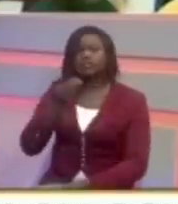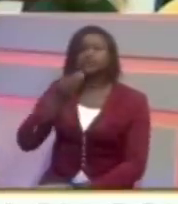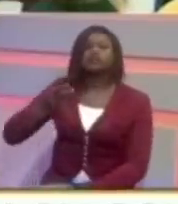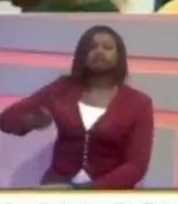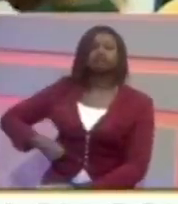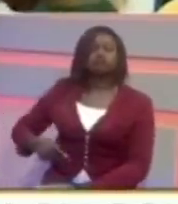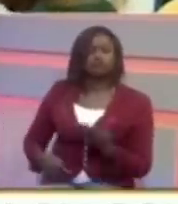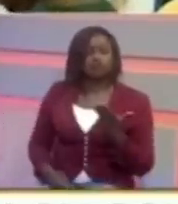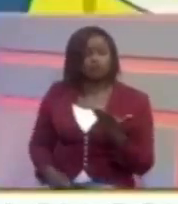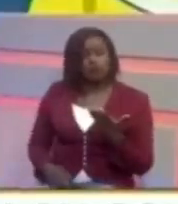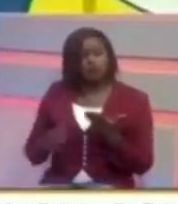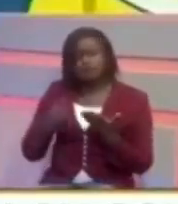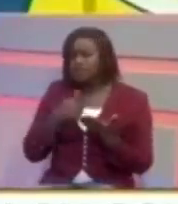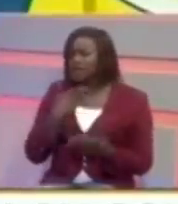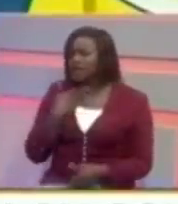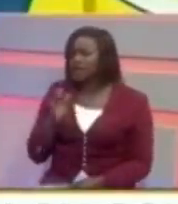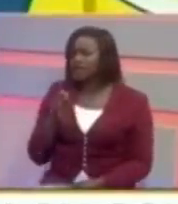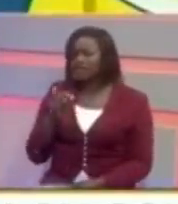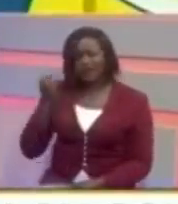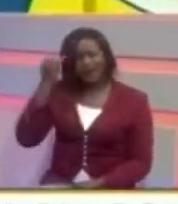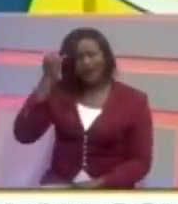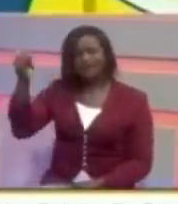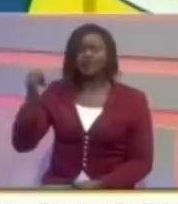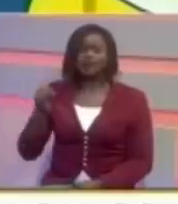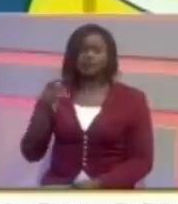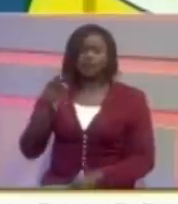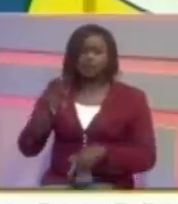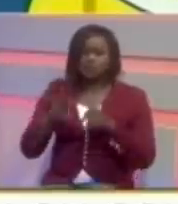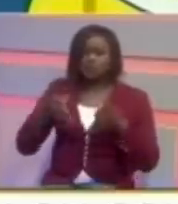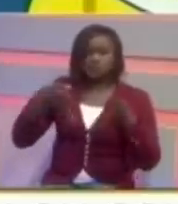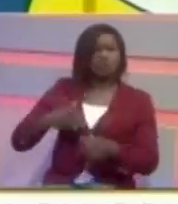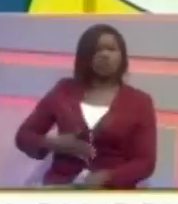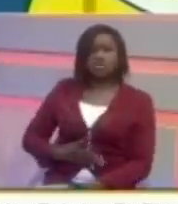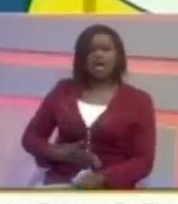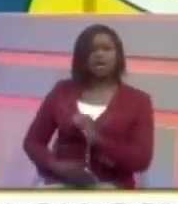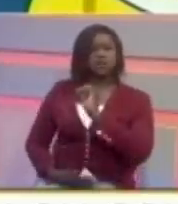I really don't like the idea of people who are not scientists